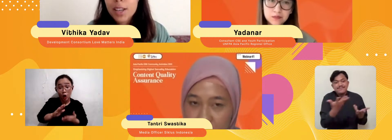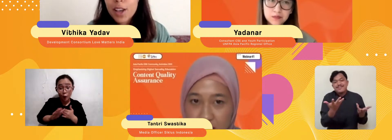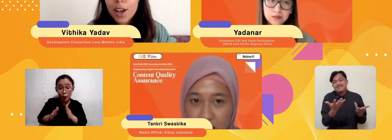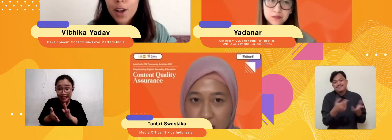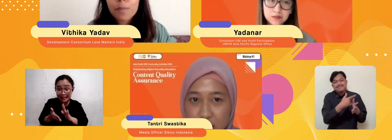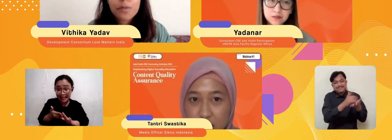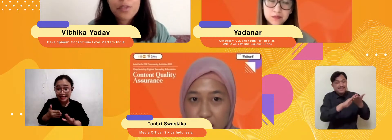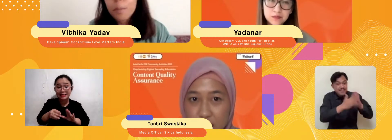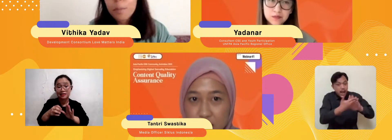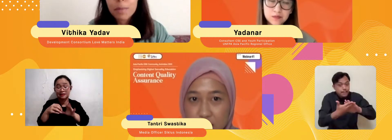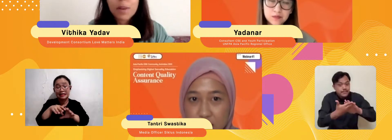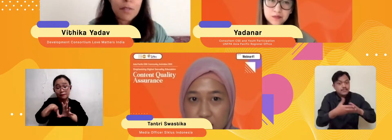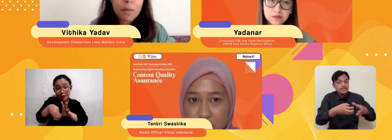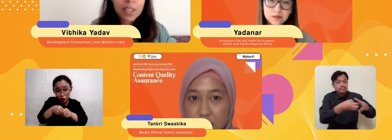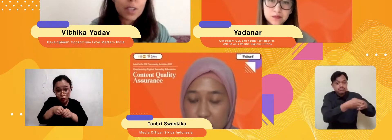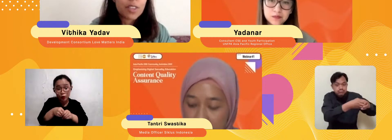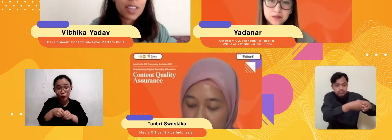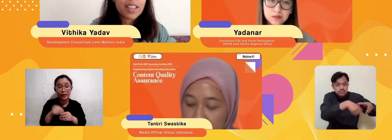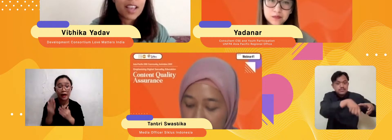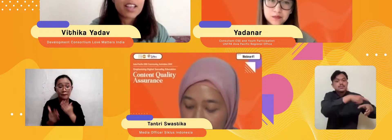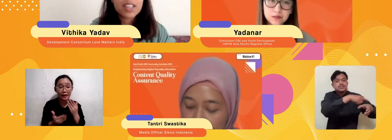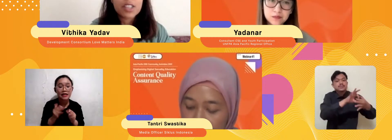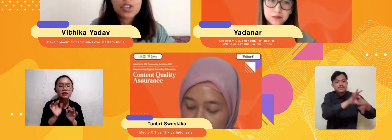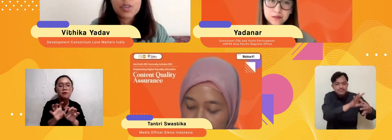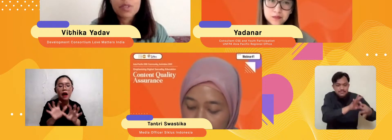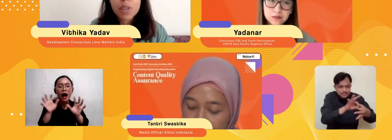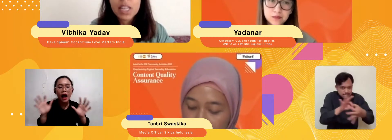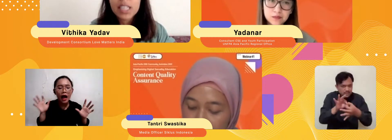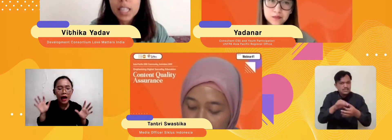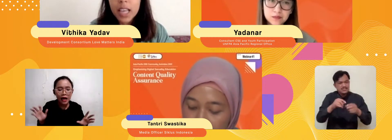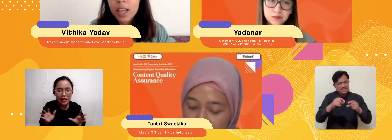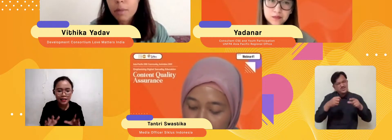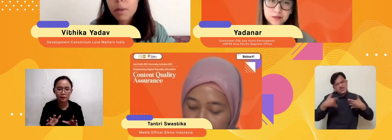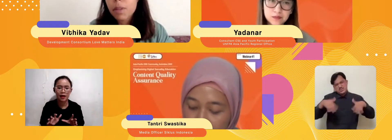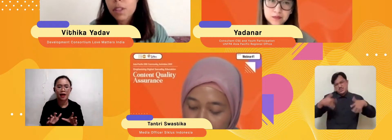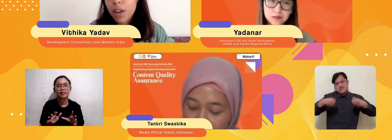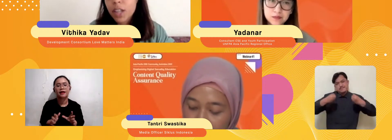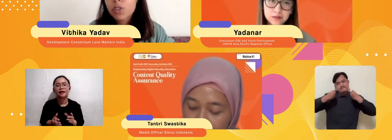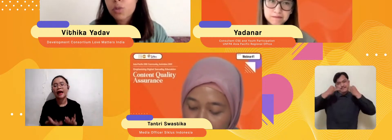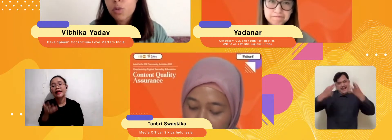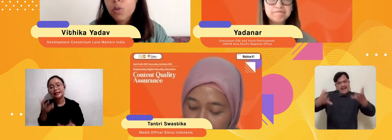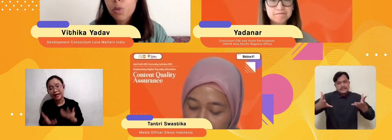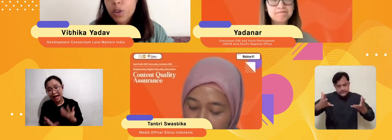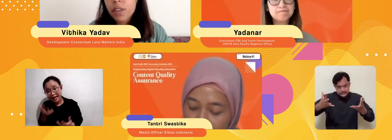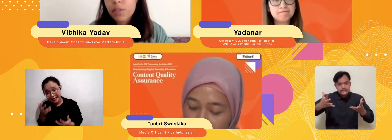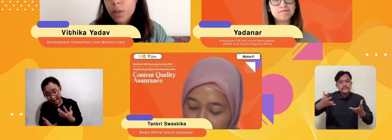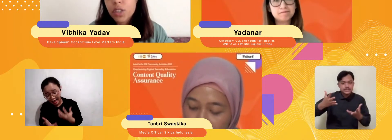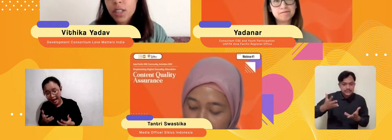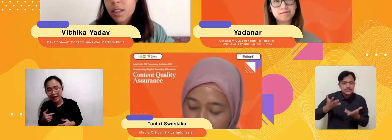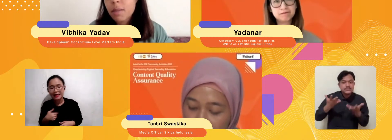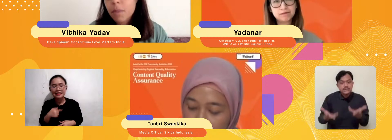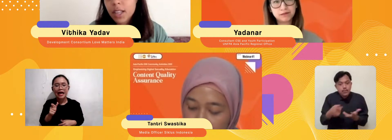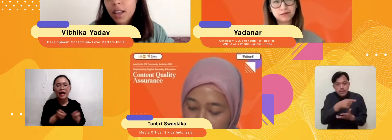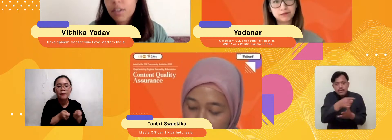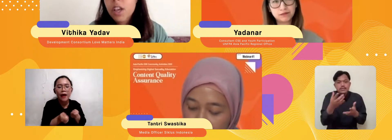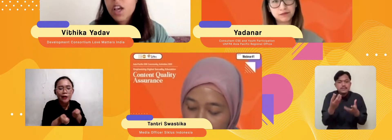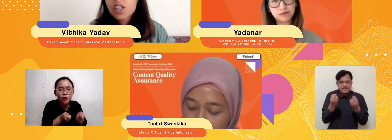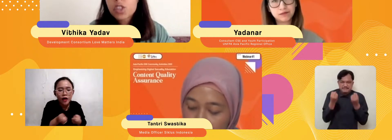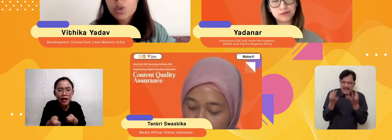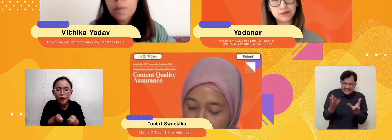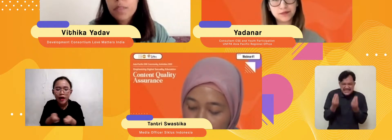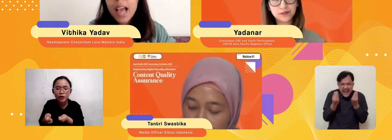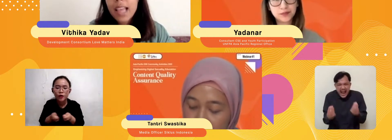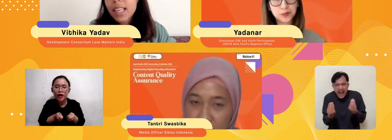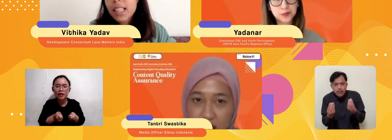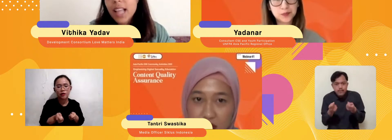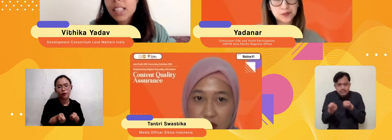money from people and from us, and on the other hand, censorship is really denying young people the right to good quality information that they must have.